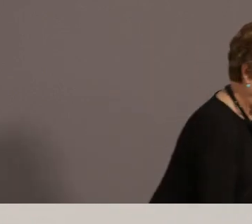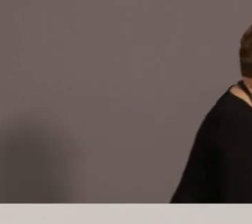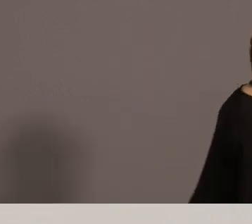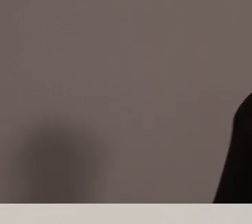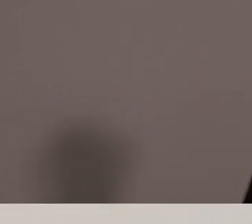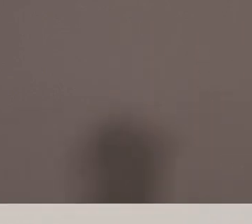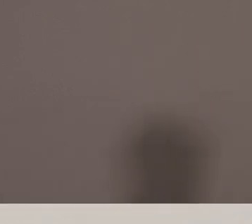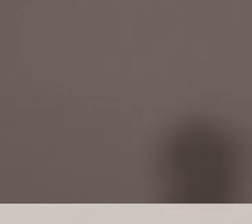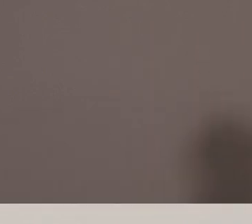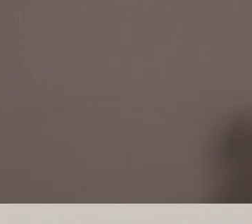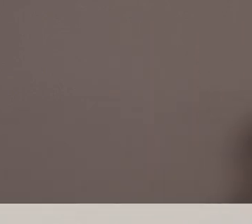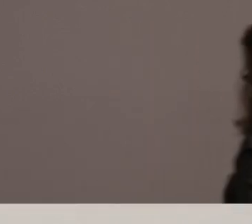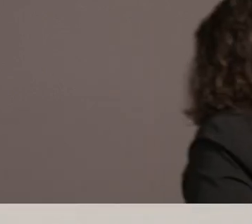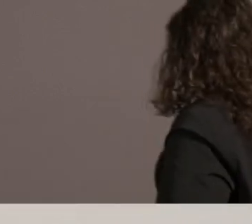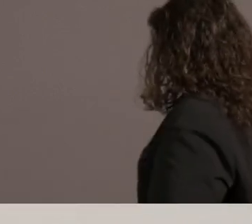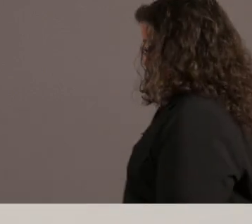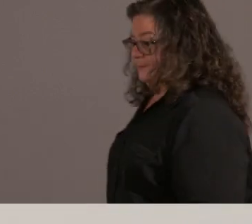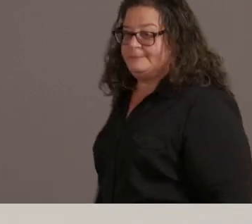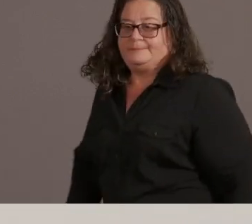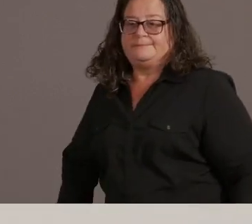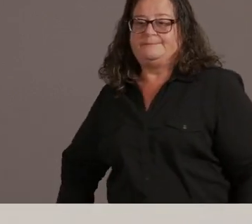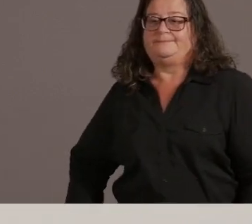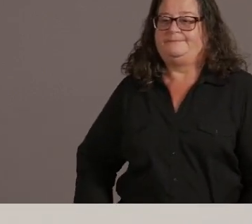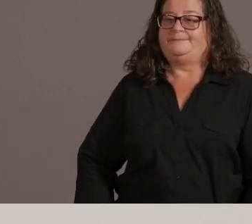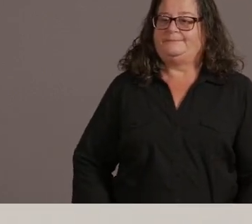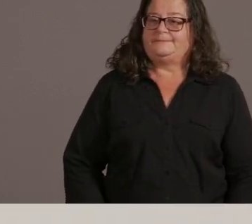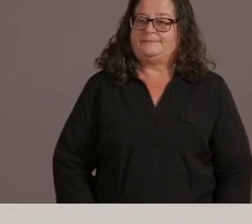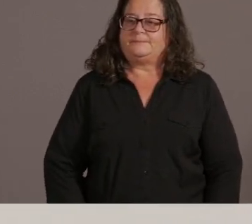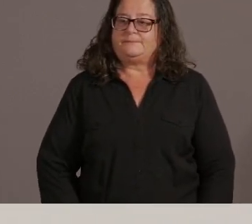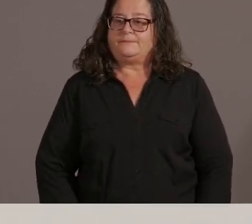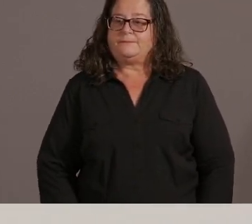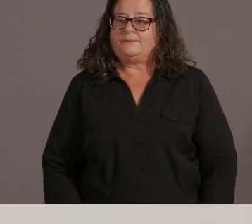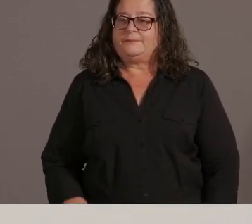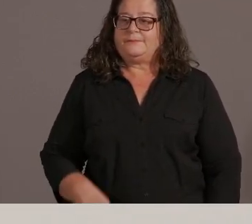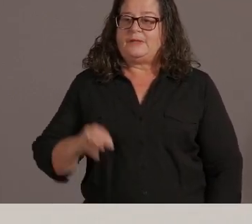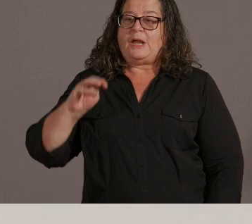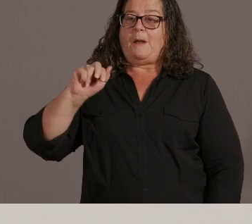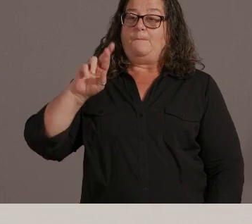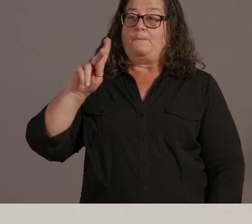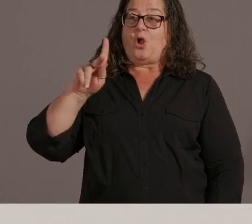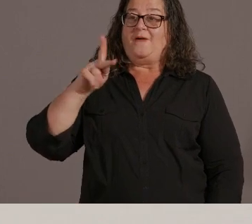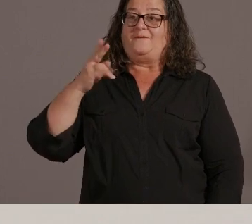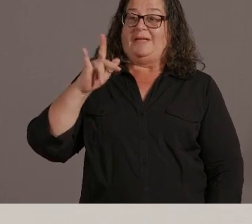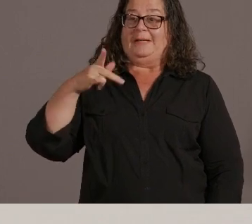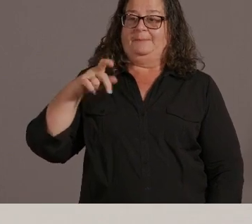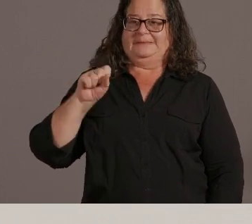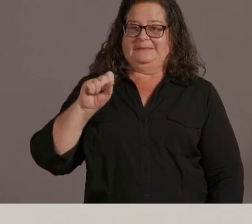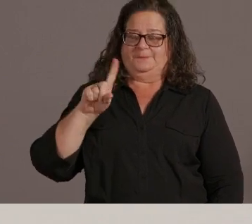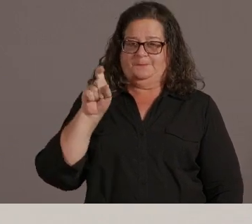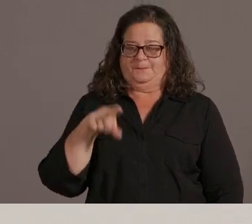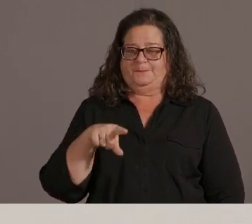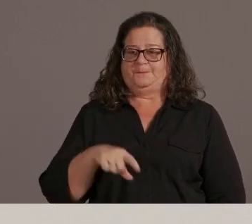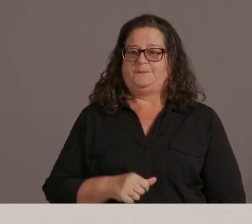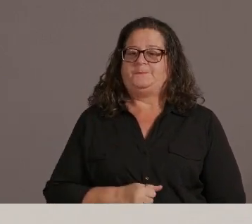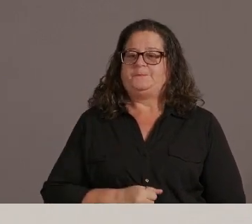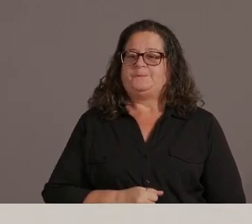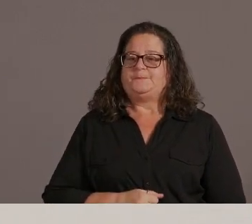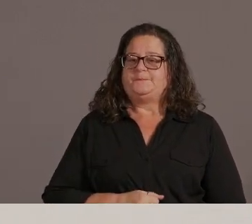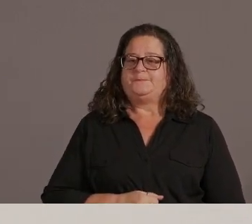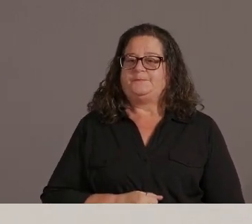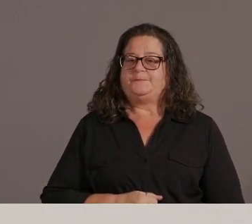Then we have Mark Phillips. Hi, Mark. Hey, good afternoon,